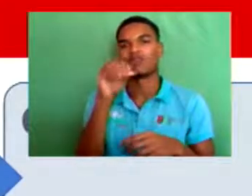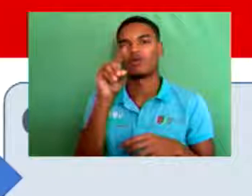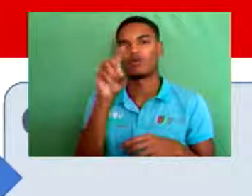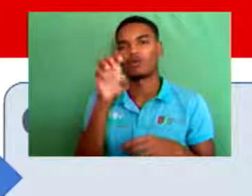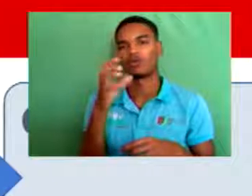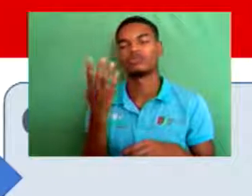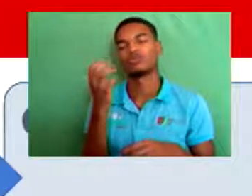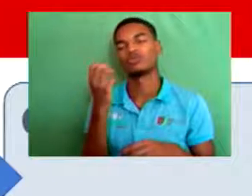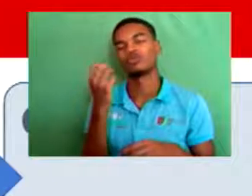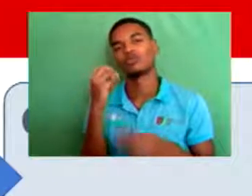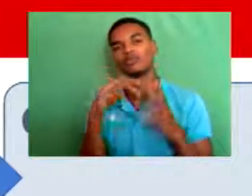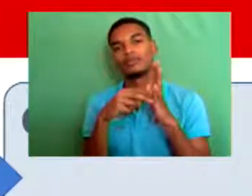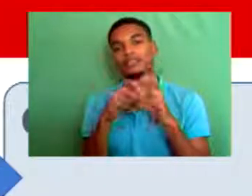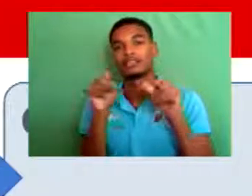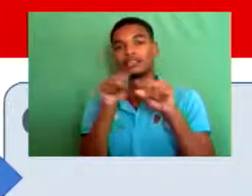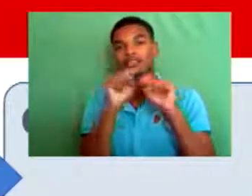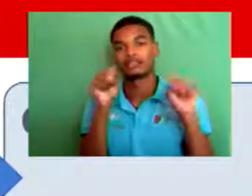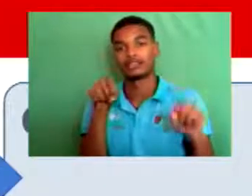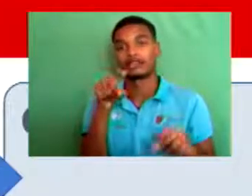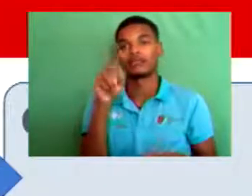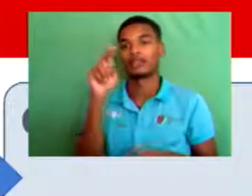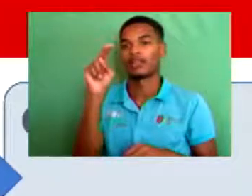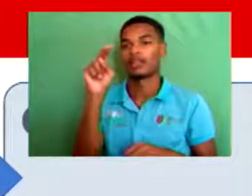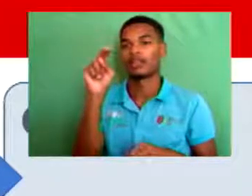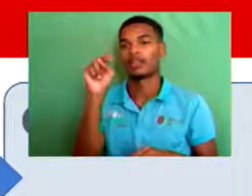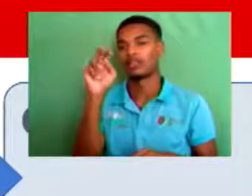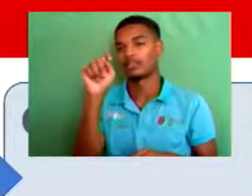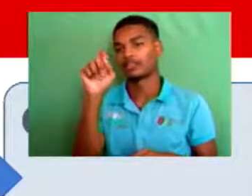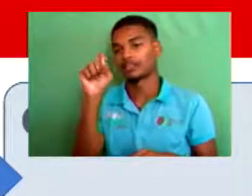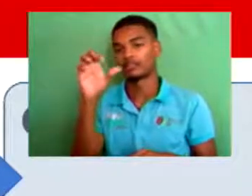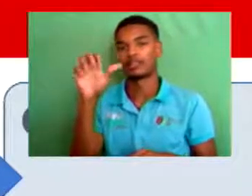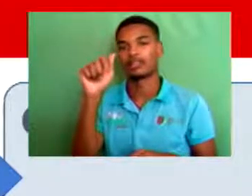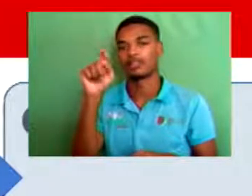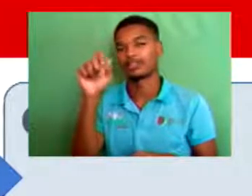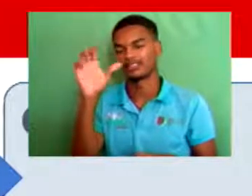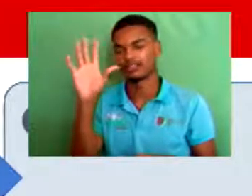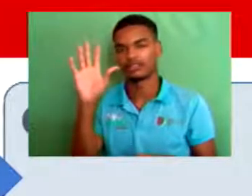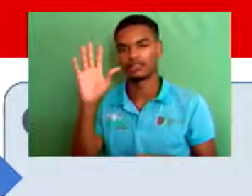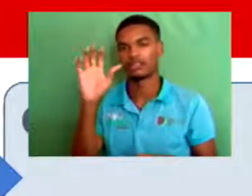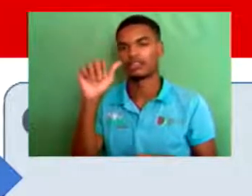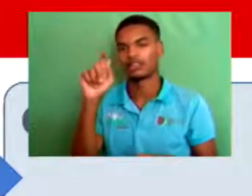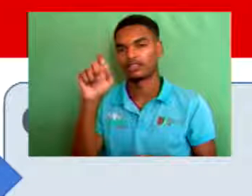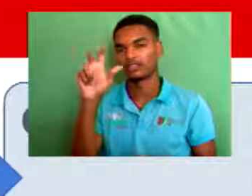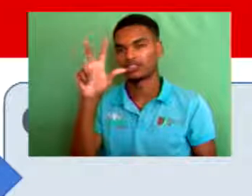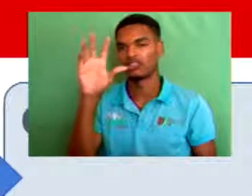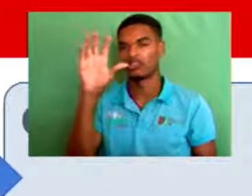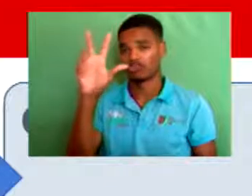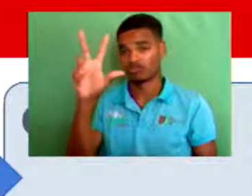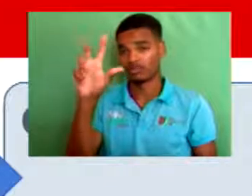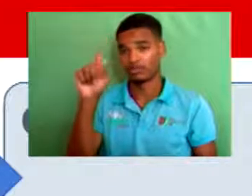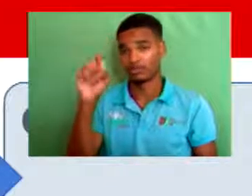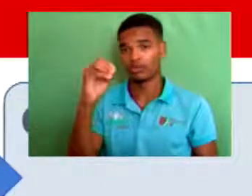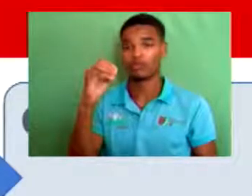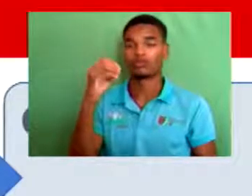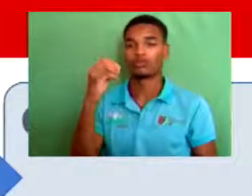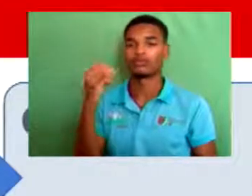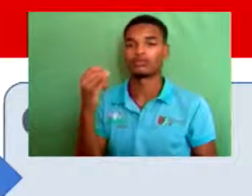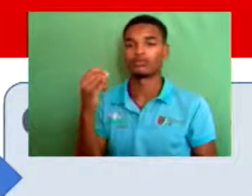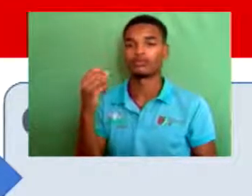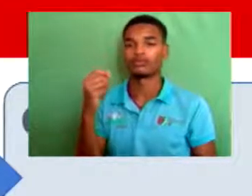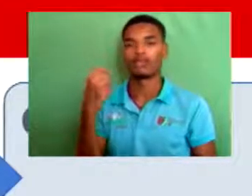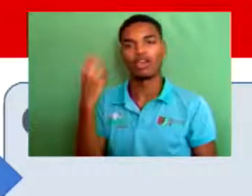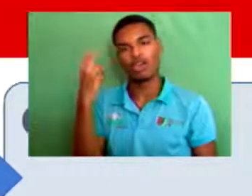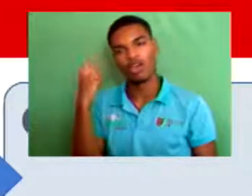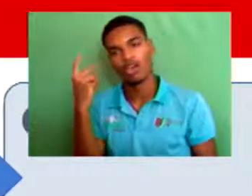this operate in NTSC, ATSC 1, ATSC 3. Quite simply, the audio is